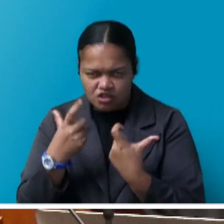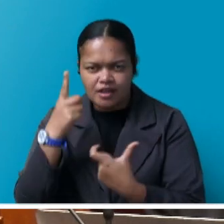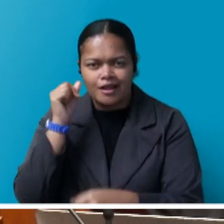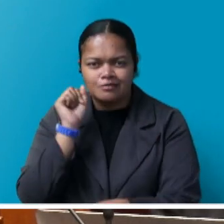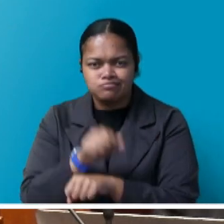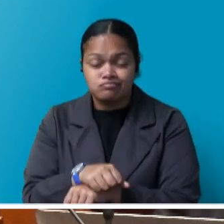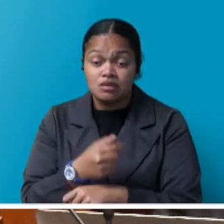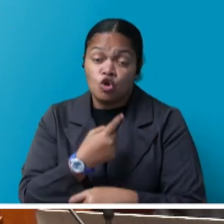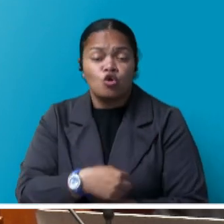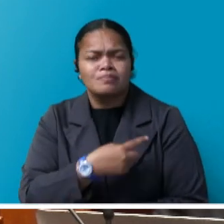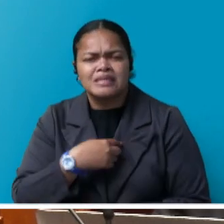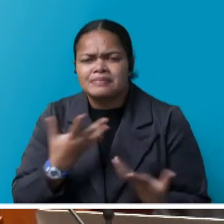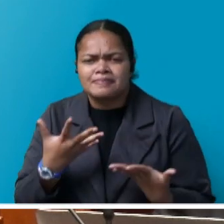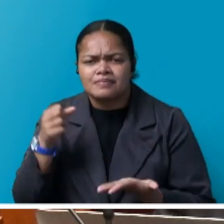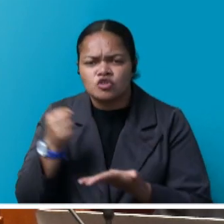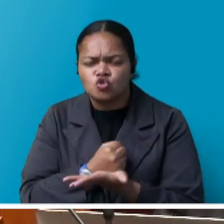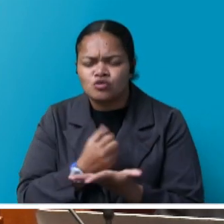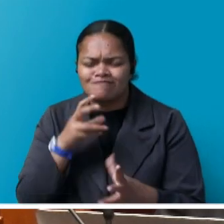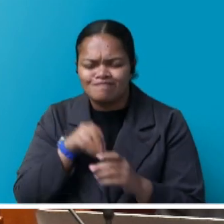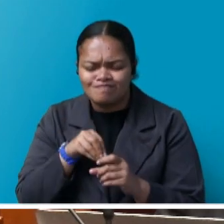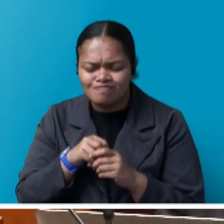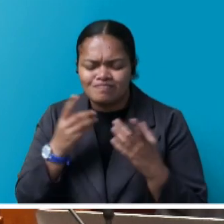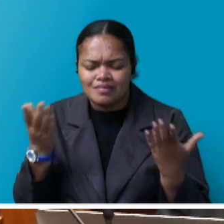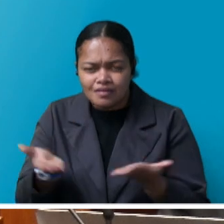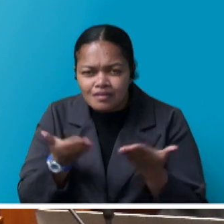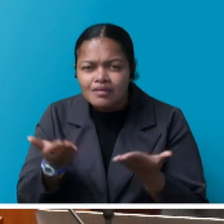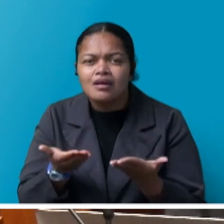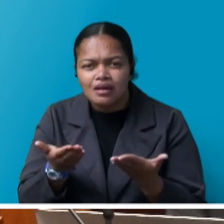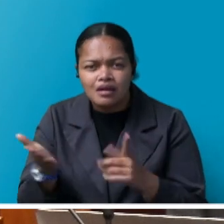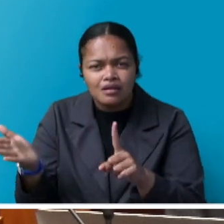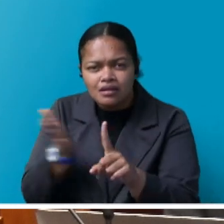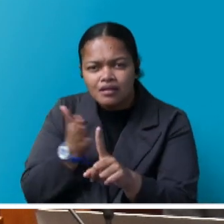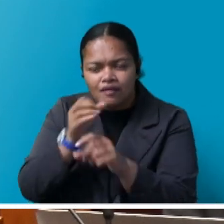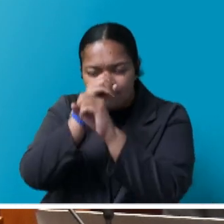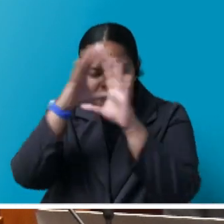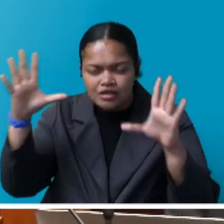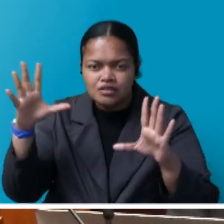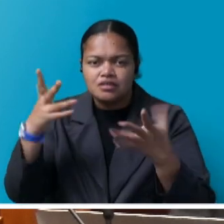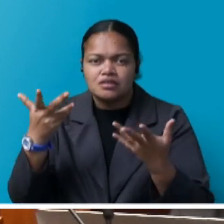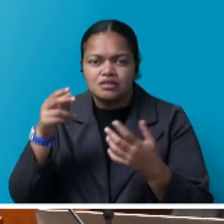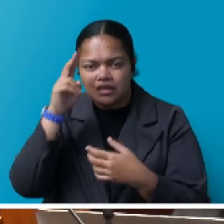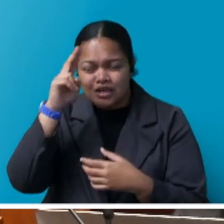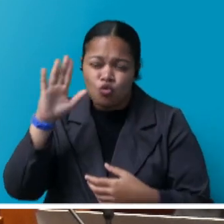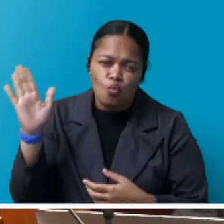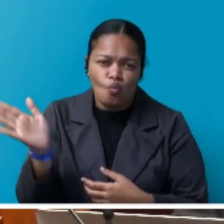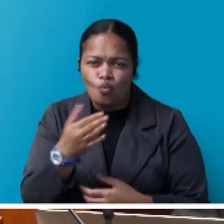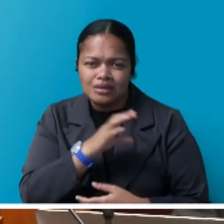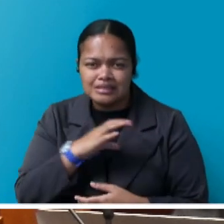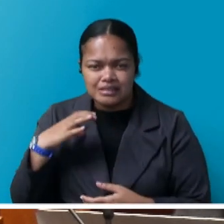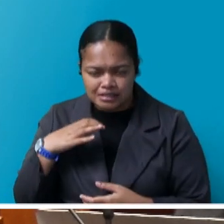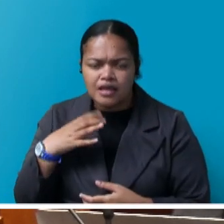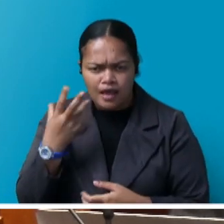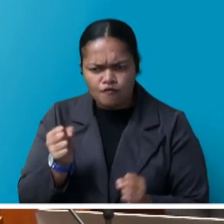sir, our commitment to ensuring inclusive development aligns with His Excellency's vision of a nation where every citizen has an opportunity to